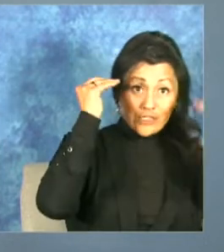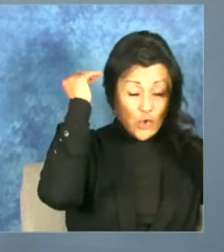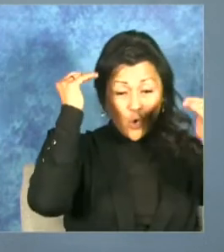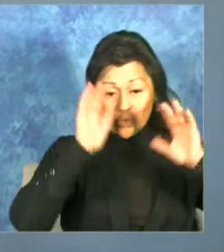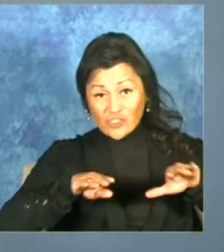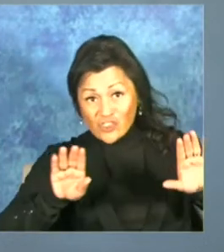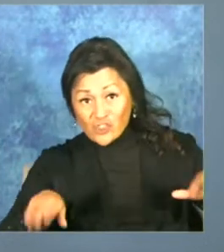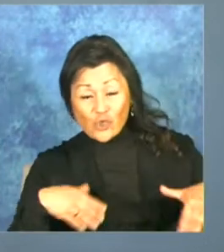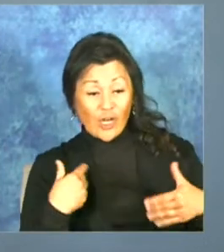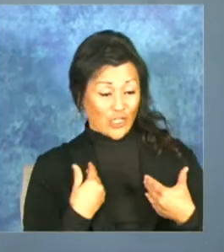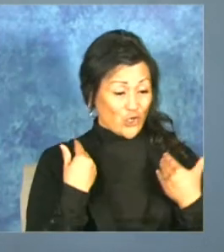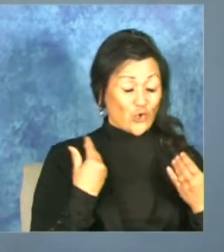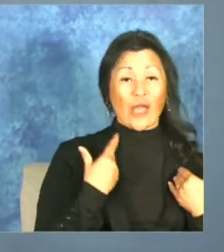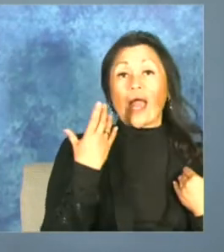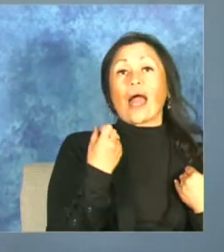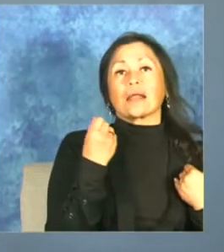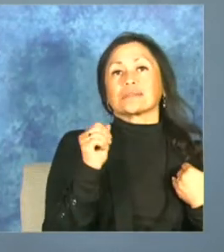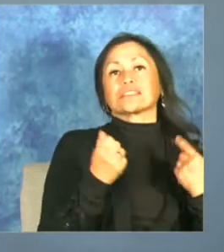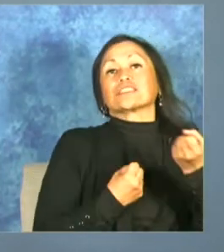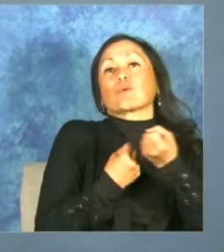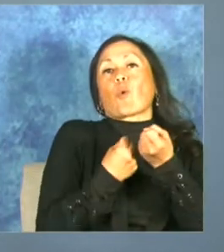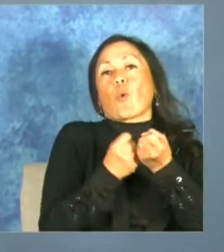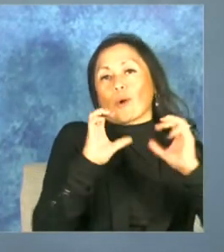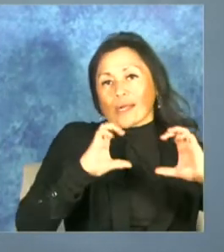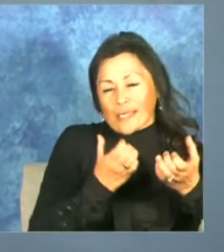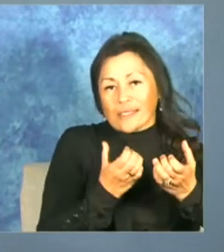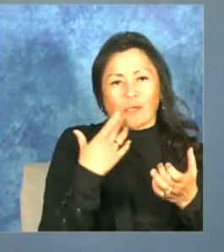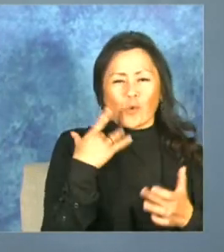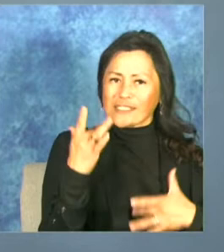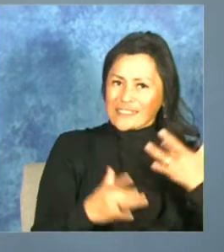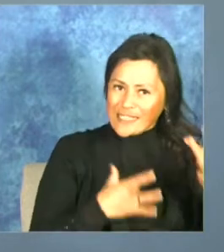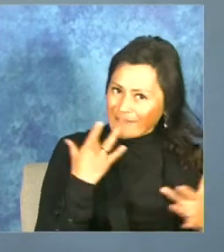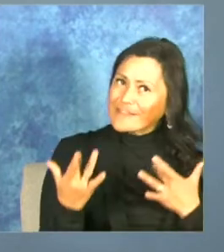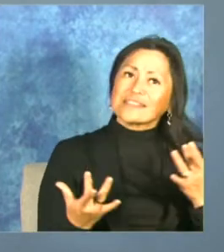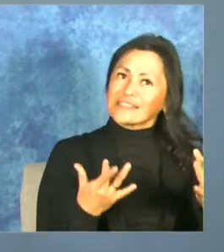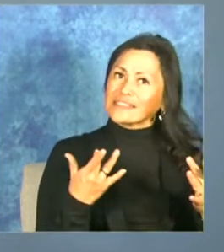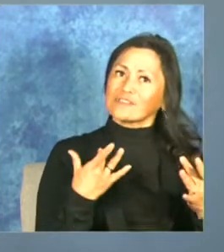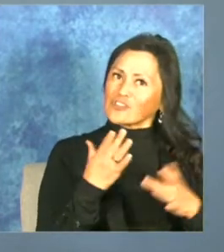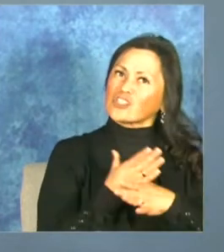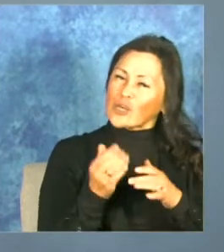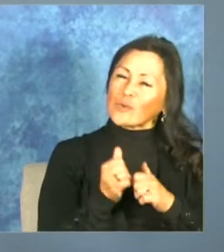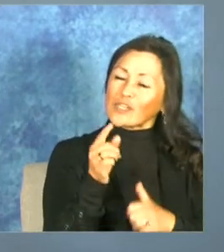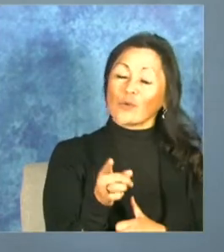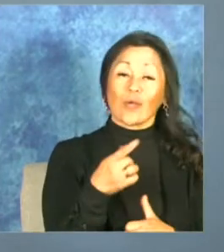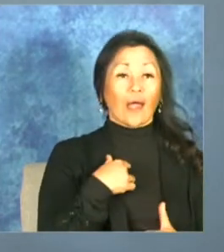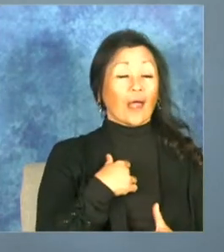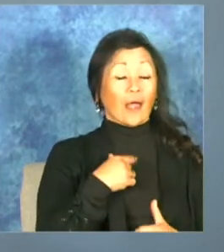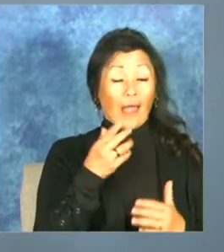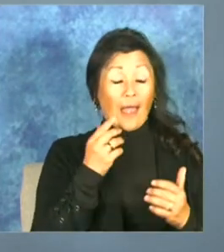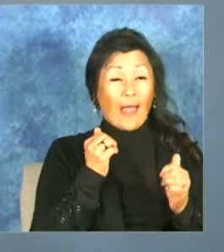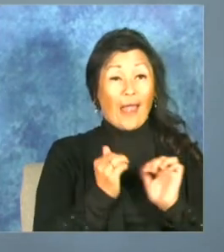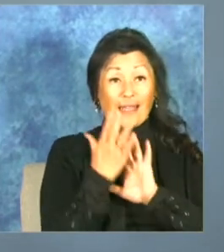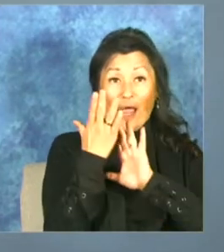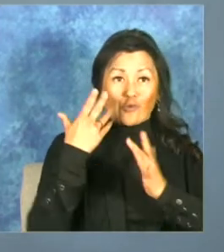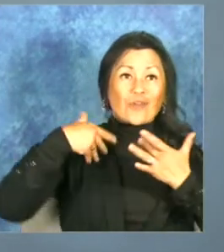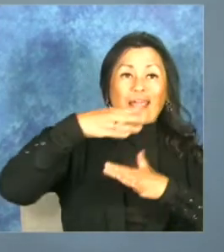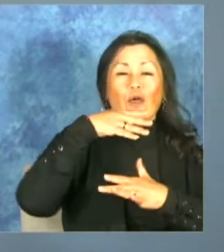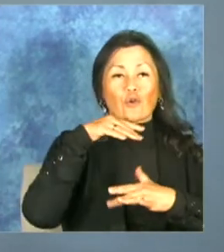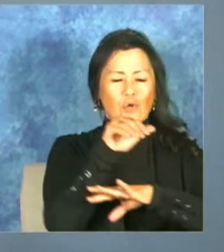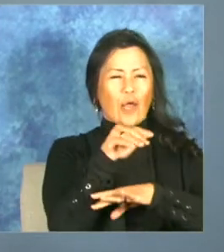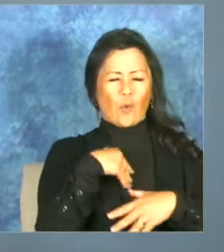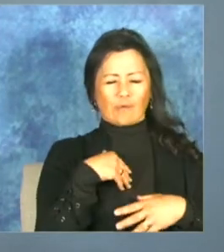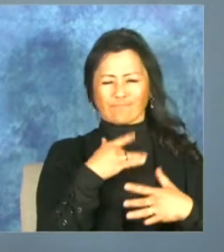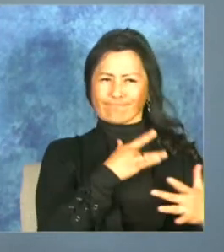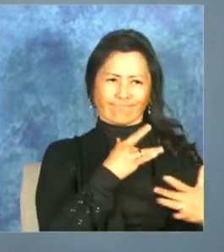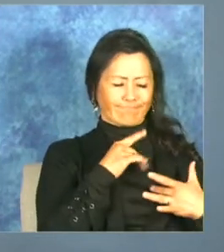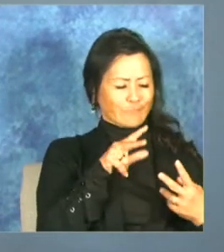kids classes, youth, and support classes. We're so excited to have and share for y'all. Listen, on Encounter Nights, we are concerned with two